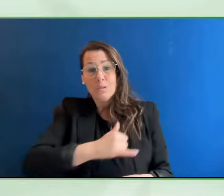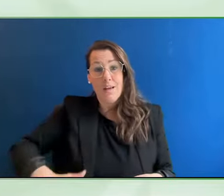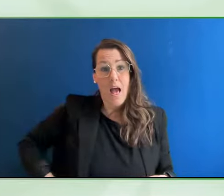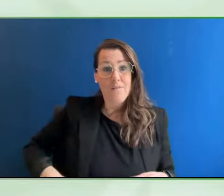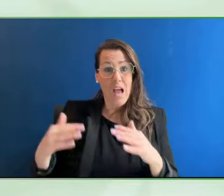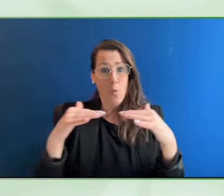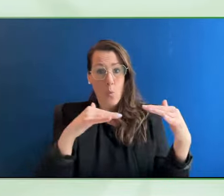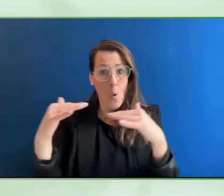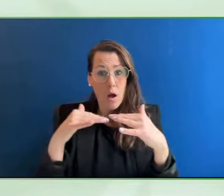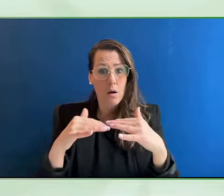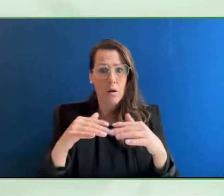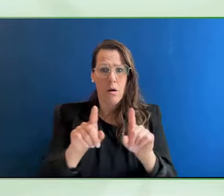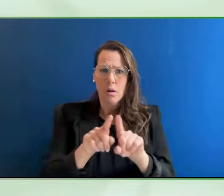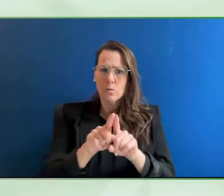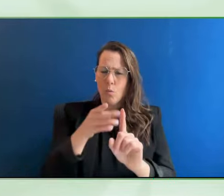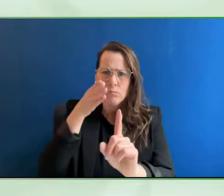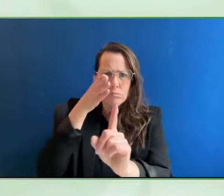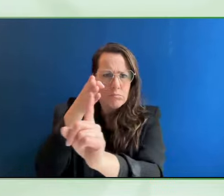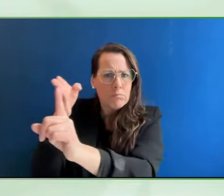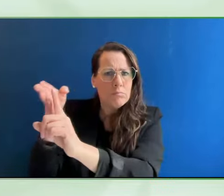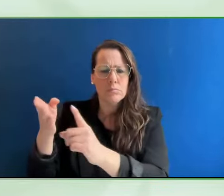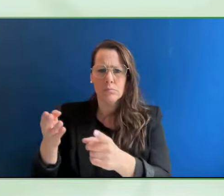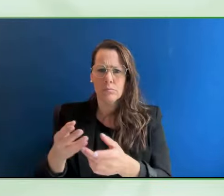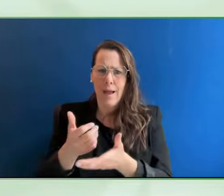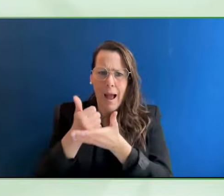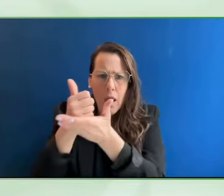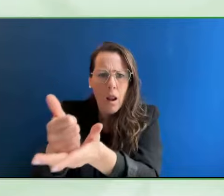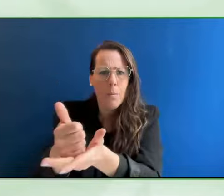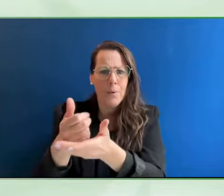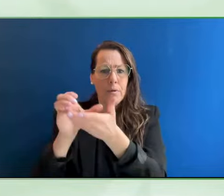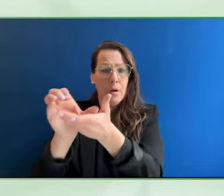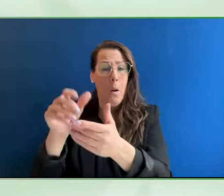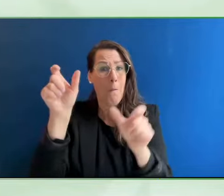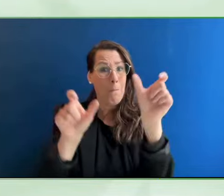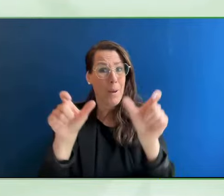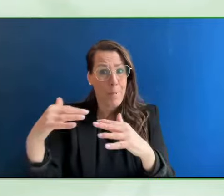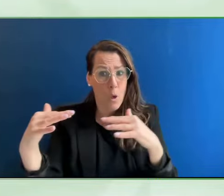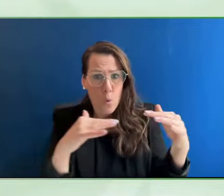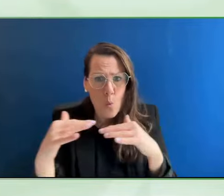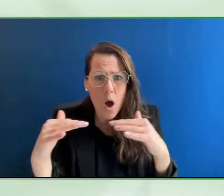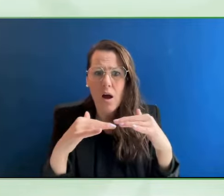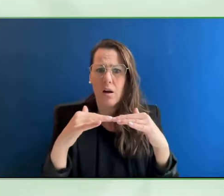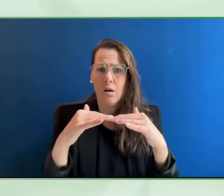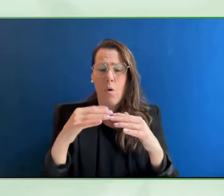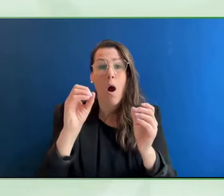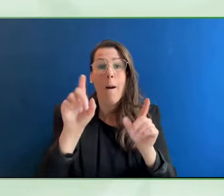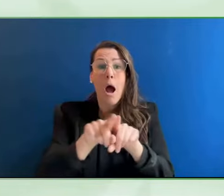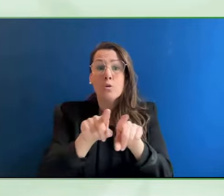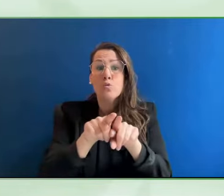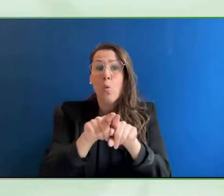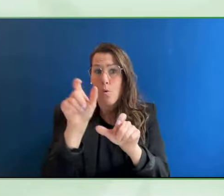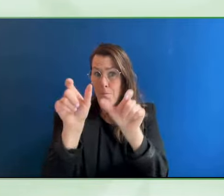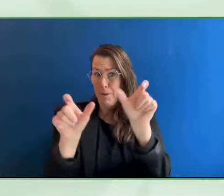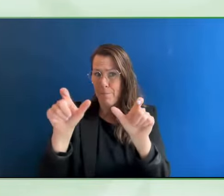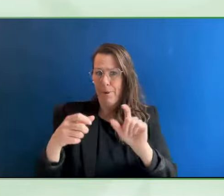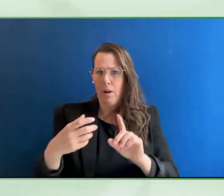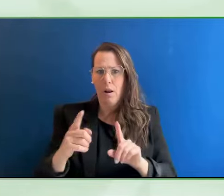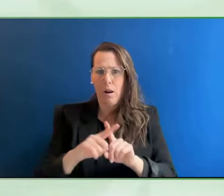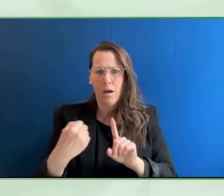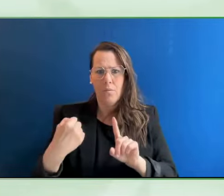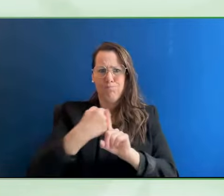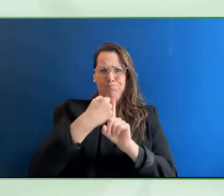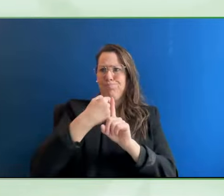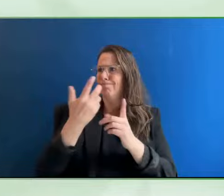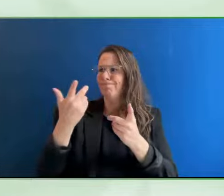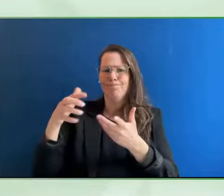of social issues? Well, on the one hand, we we are funding the money directly